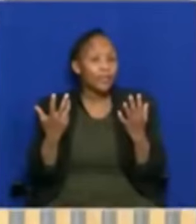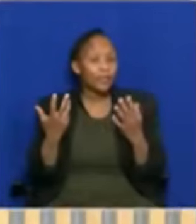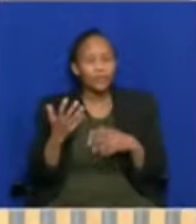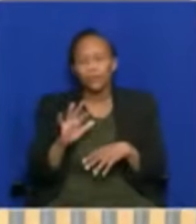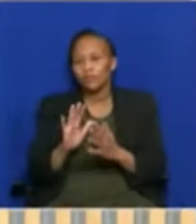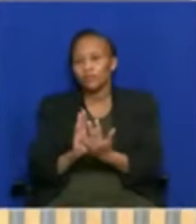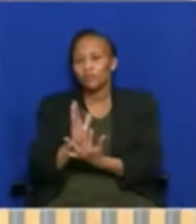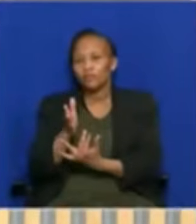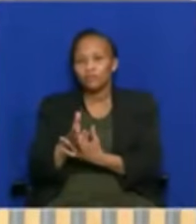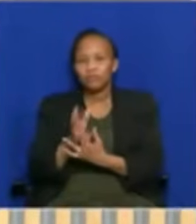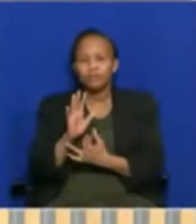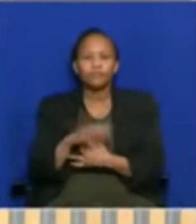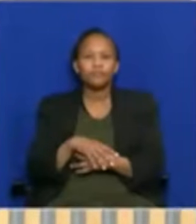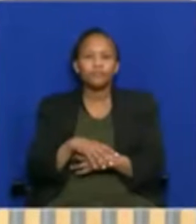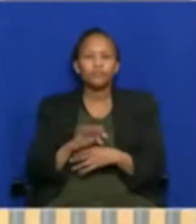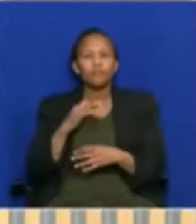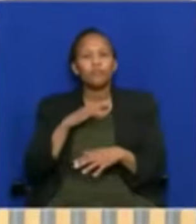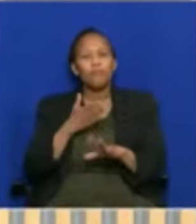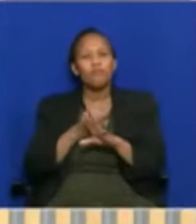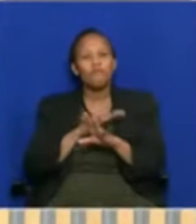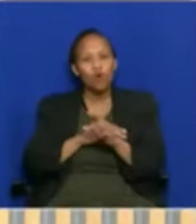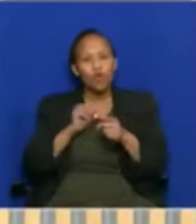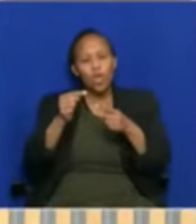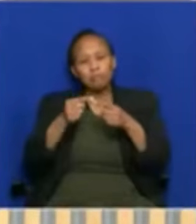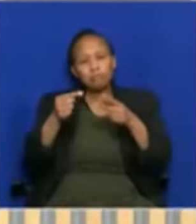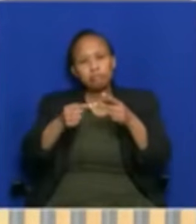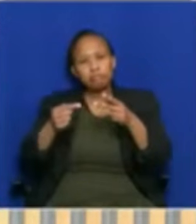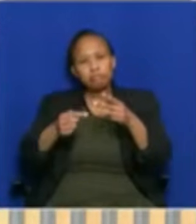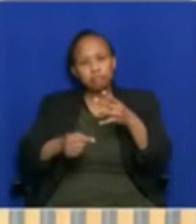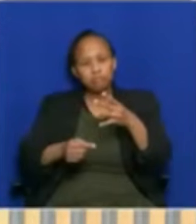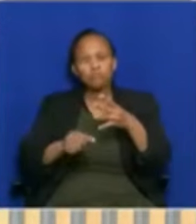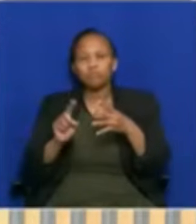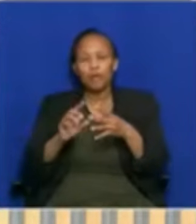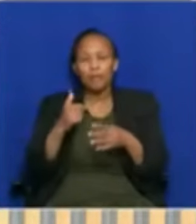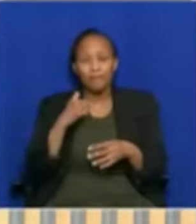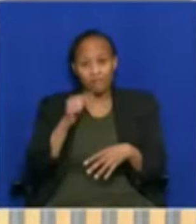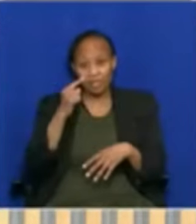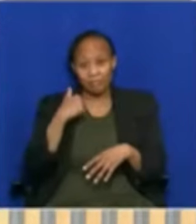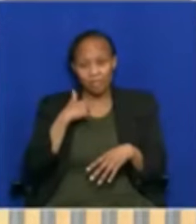them, I too am interested to know what